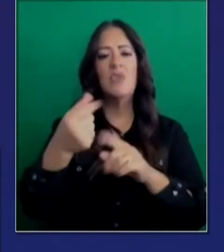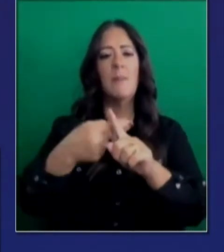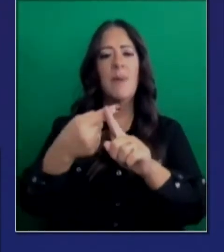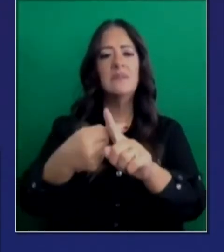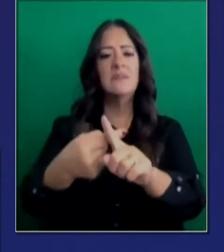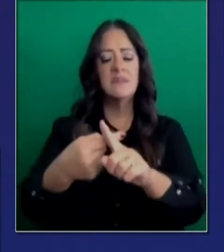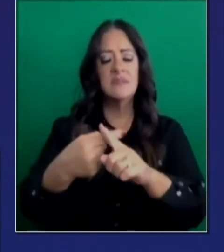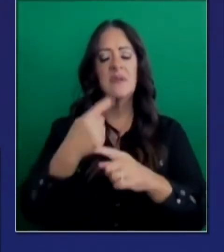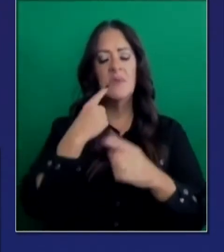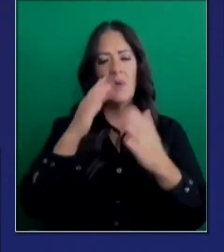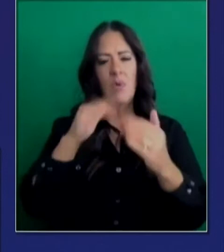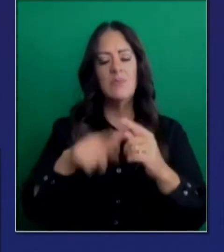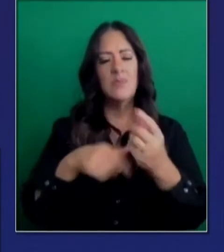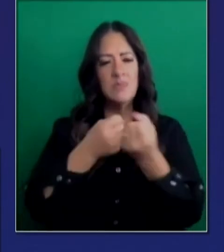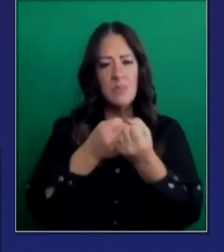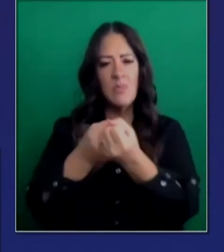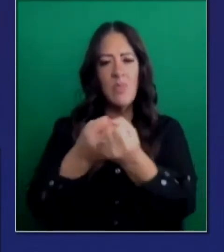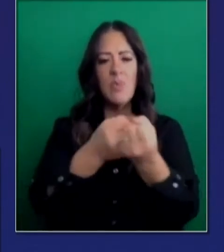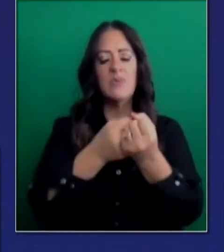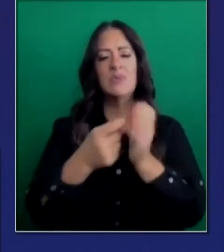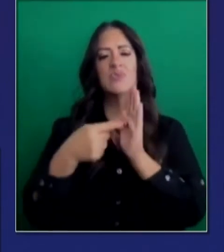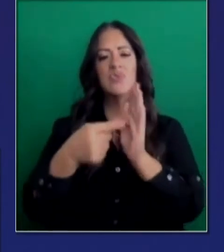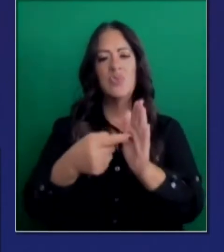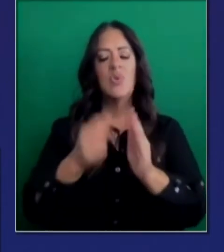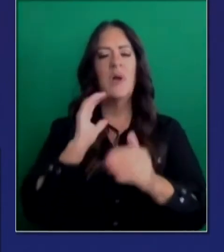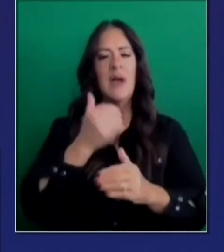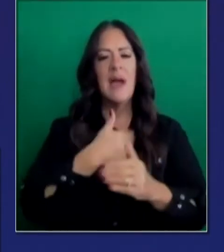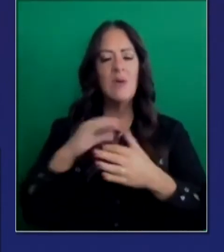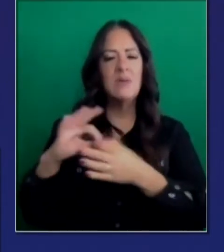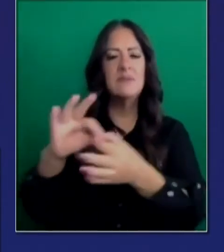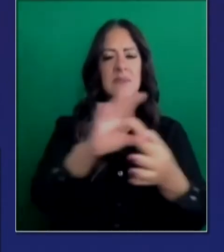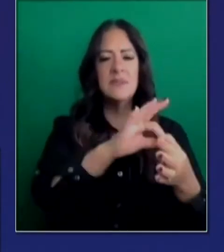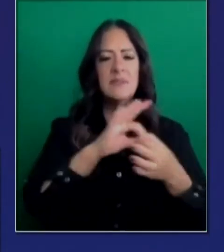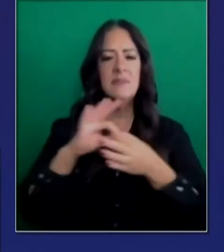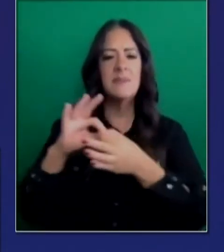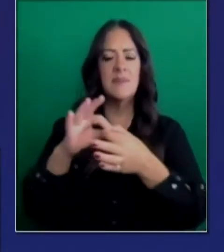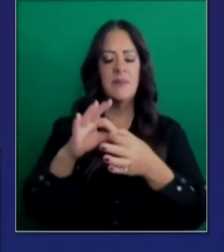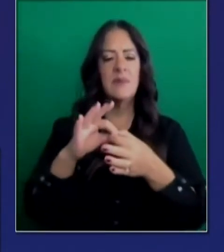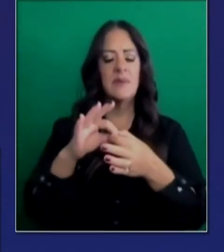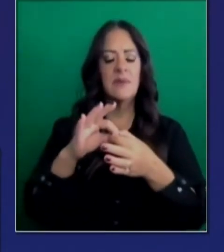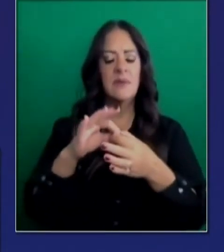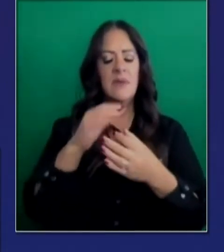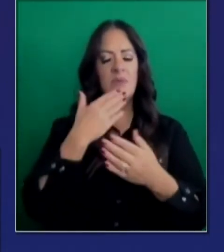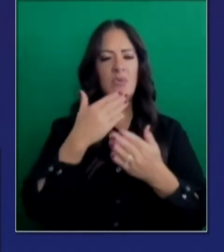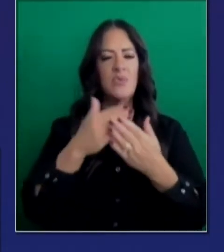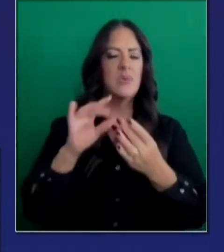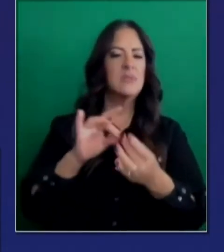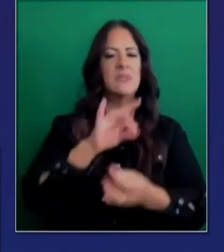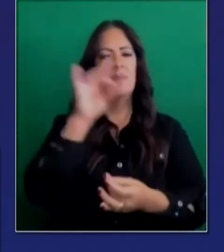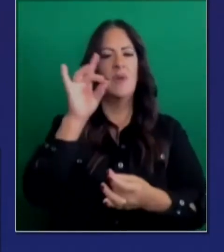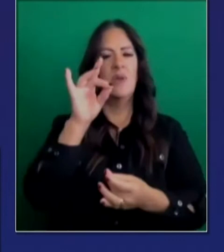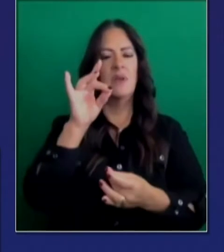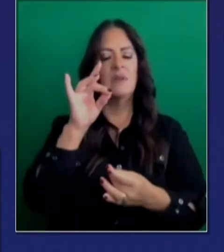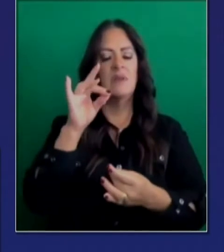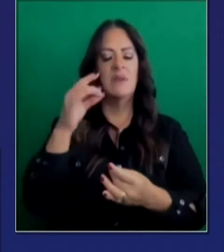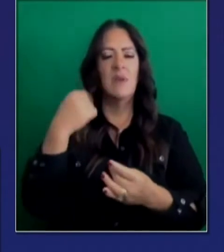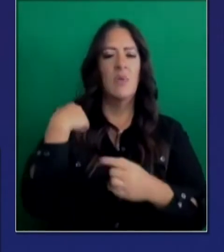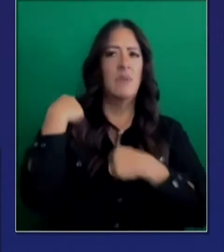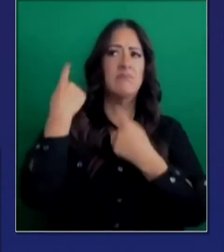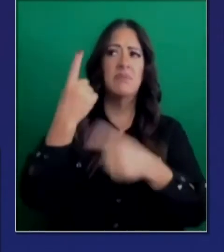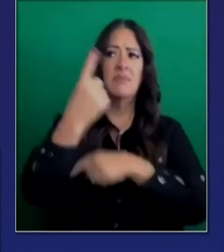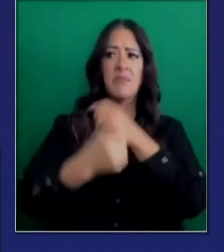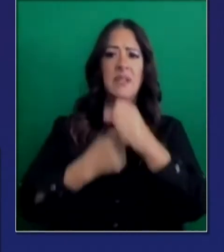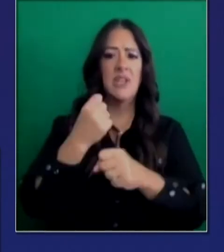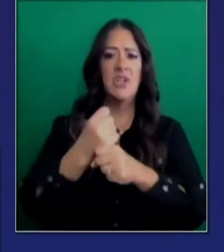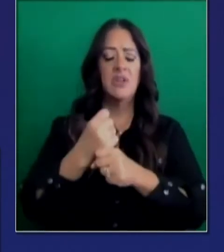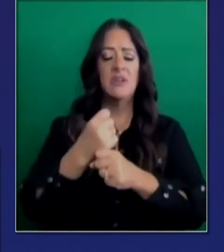supported and advanced with the collaborative spirit that we've already received for well over a year with the California legislature.